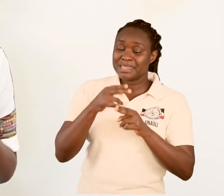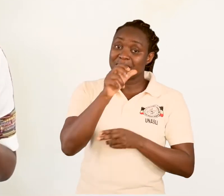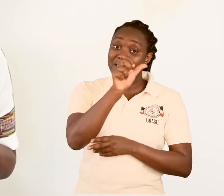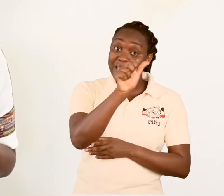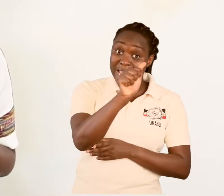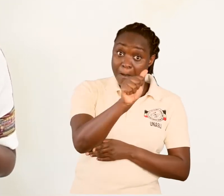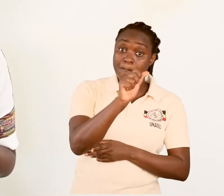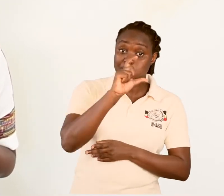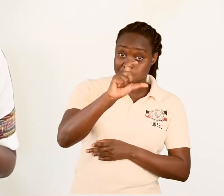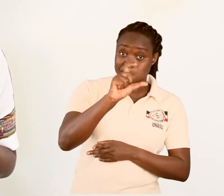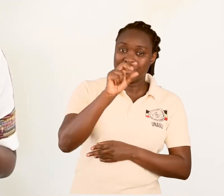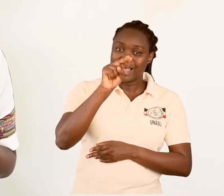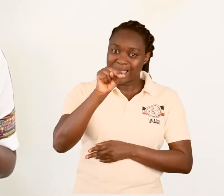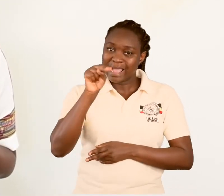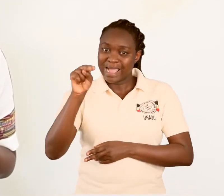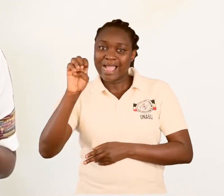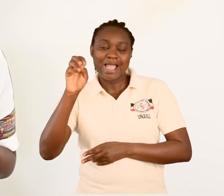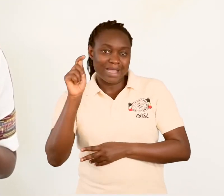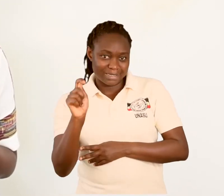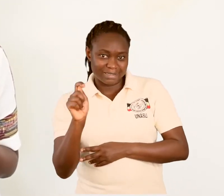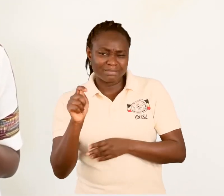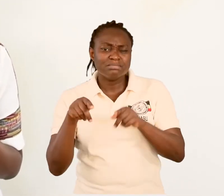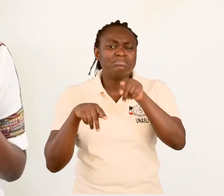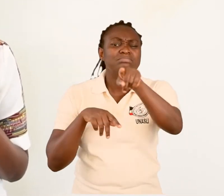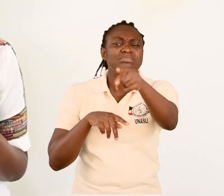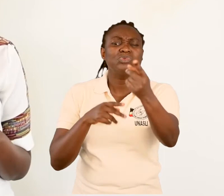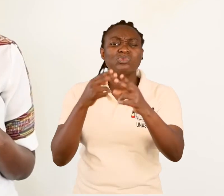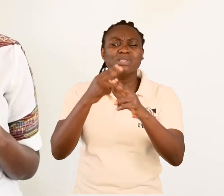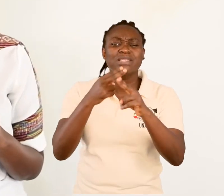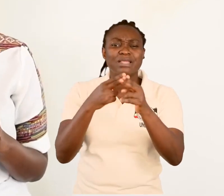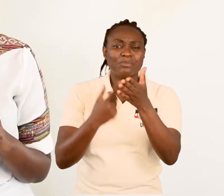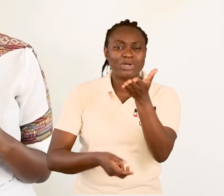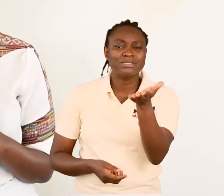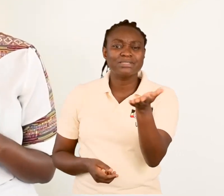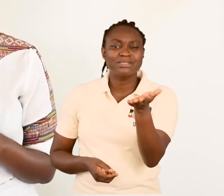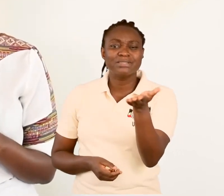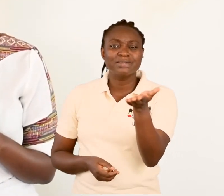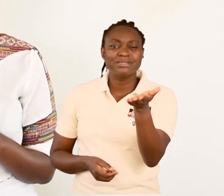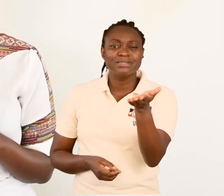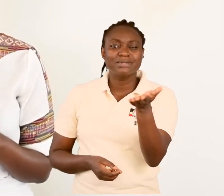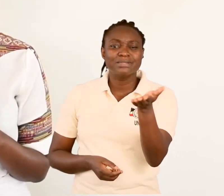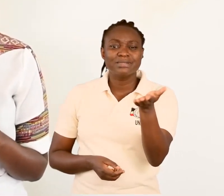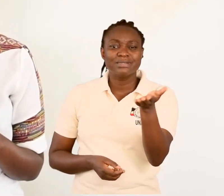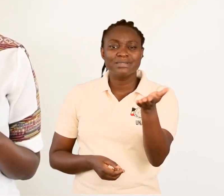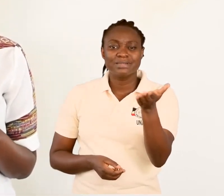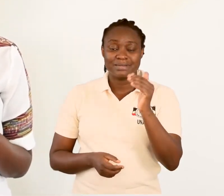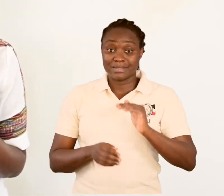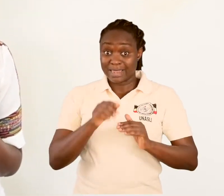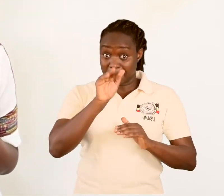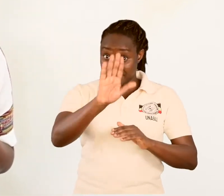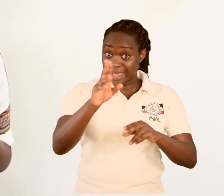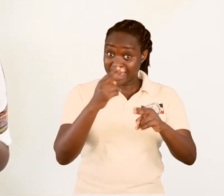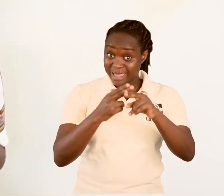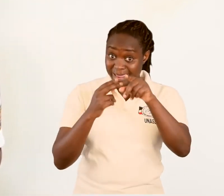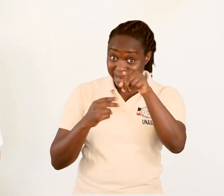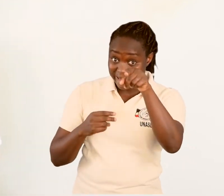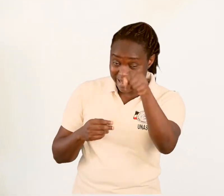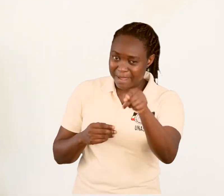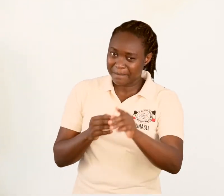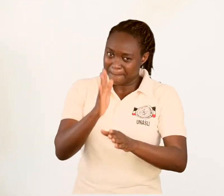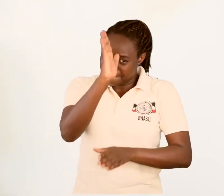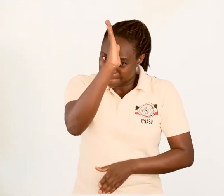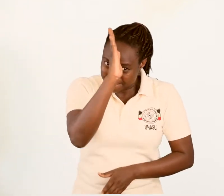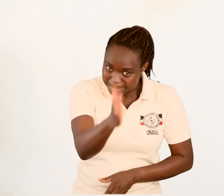You could also mention your name. The name that you have just mentioned refers to a particular